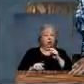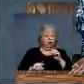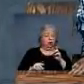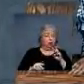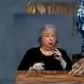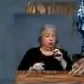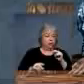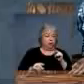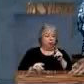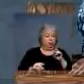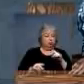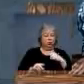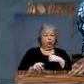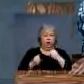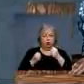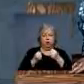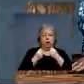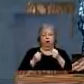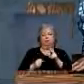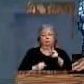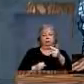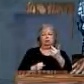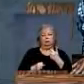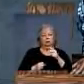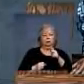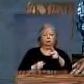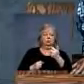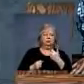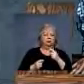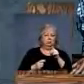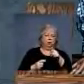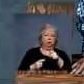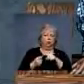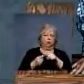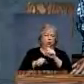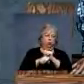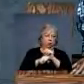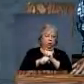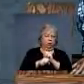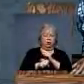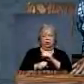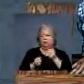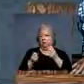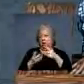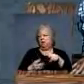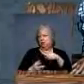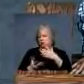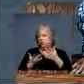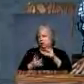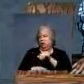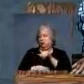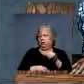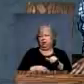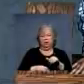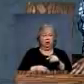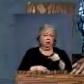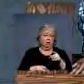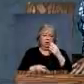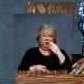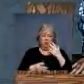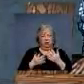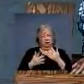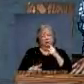work, and I'm sure many of you do as well. If you do, you know that it really is, for the most part,